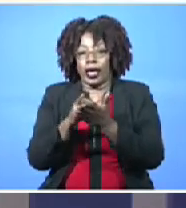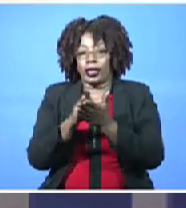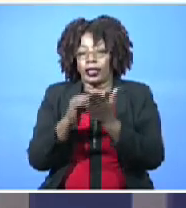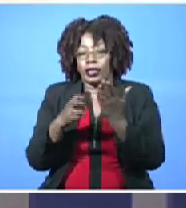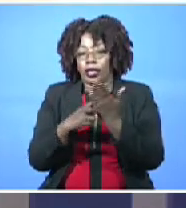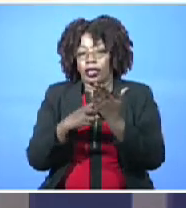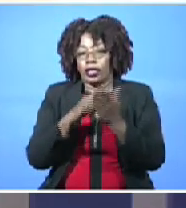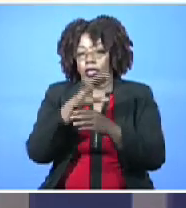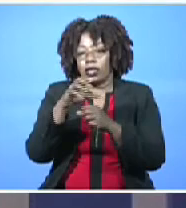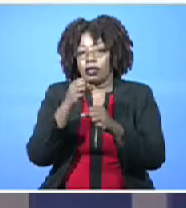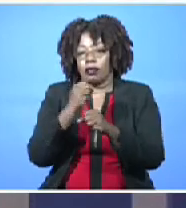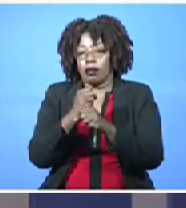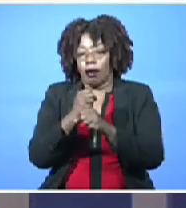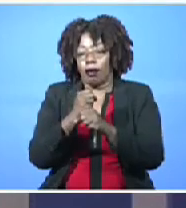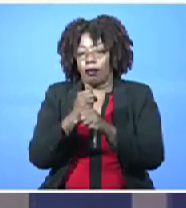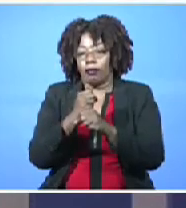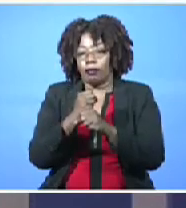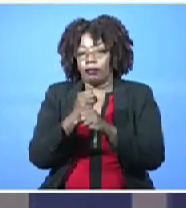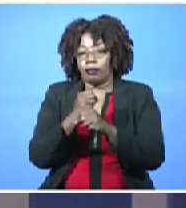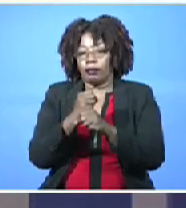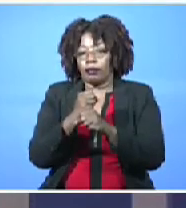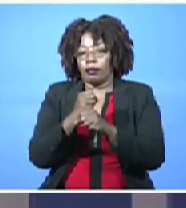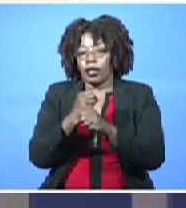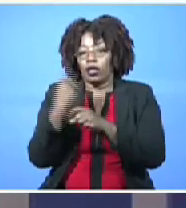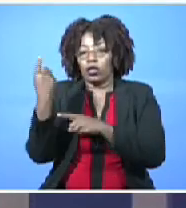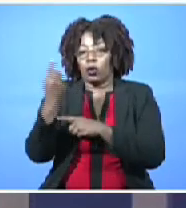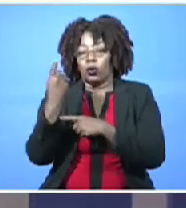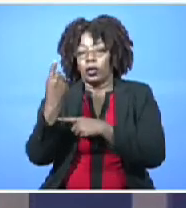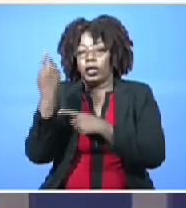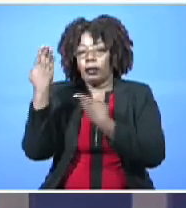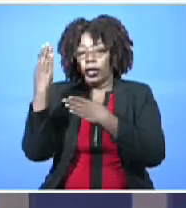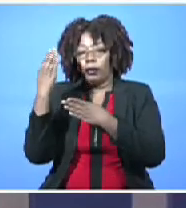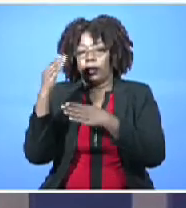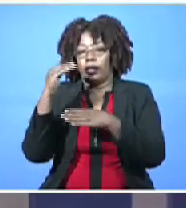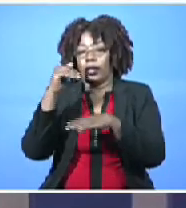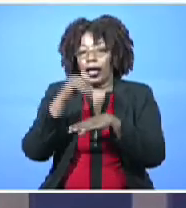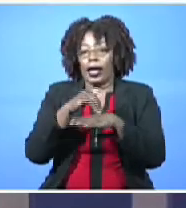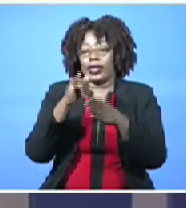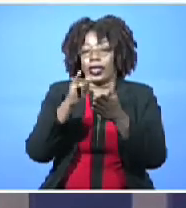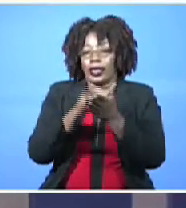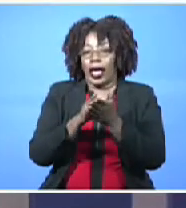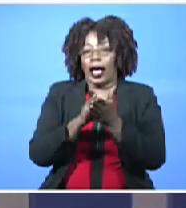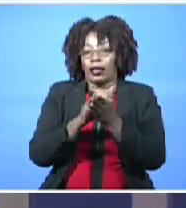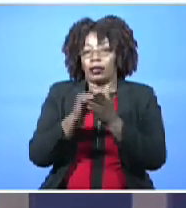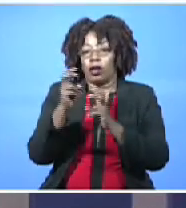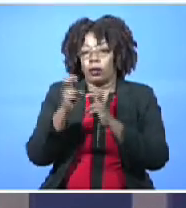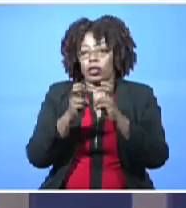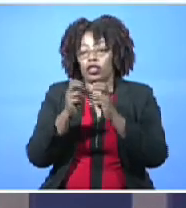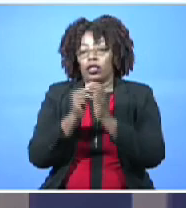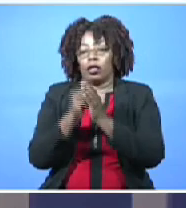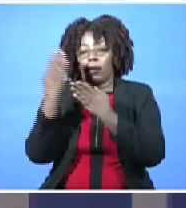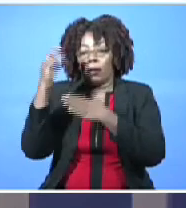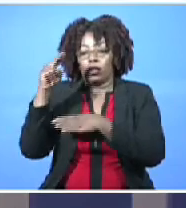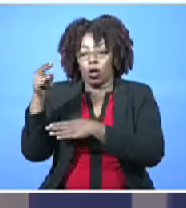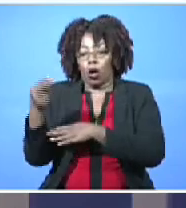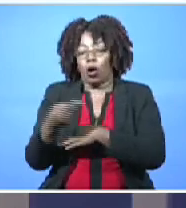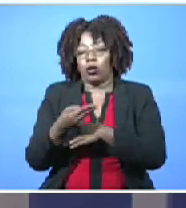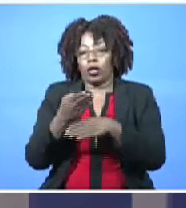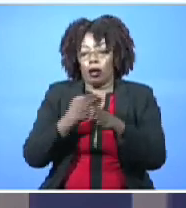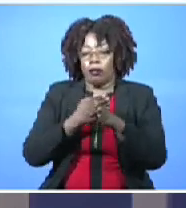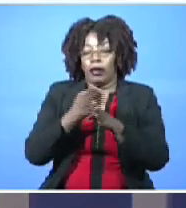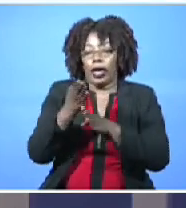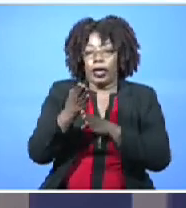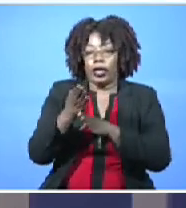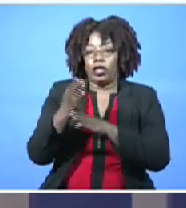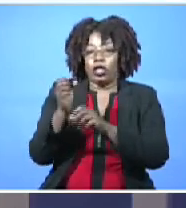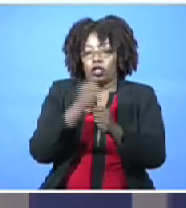later this year in Colombia. Heel was the lone Bahamian at the competition. Well, the Bahamas set to host another major sporting